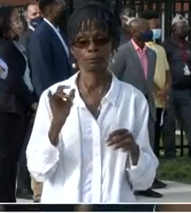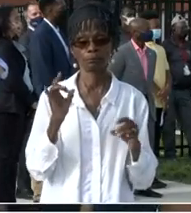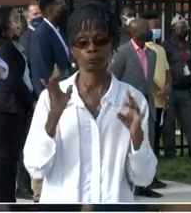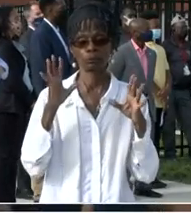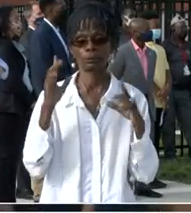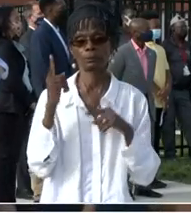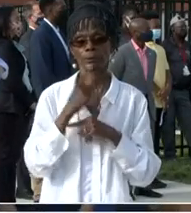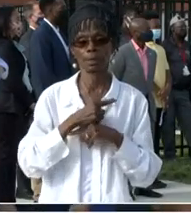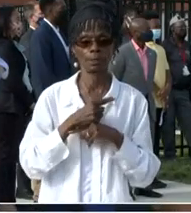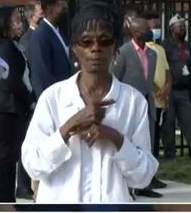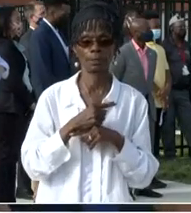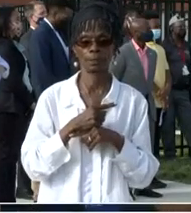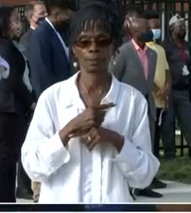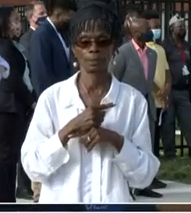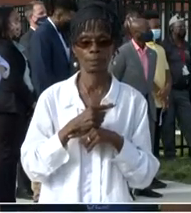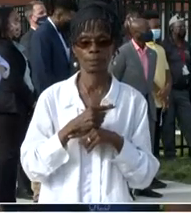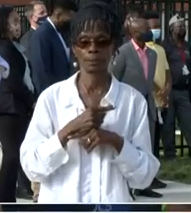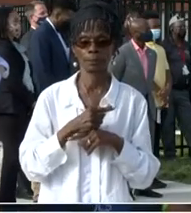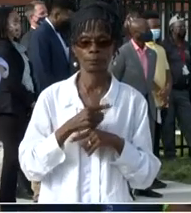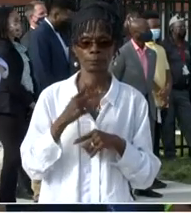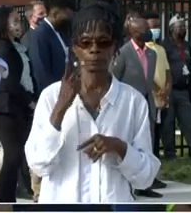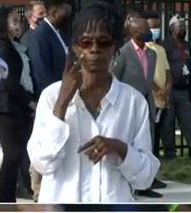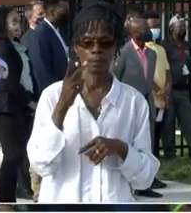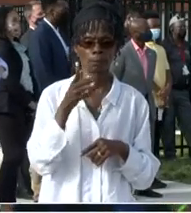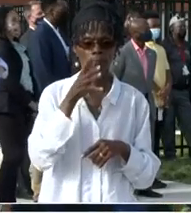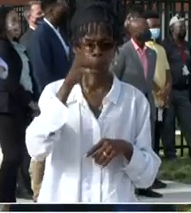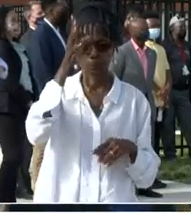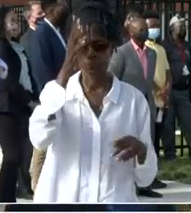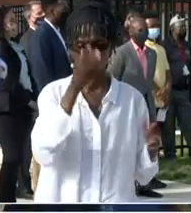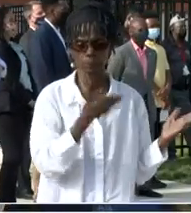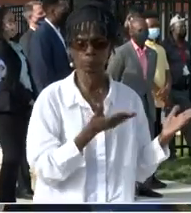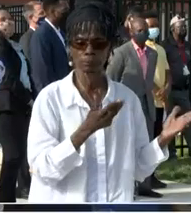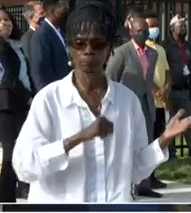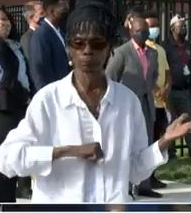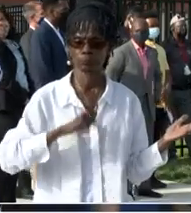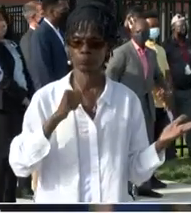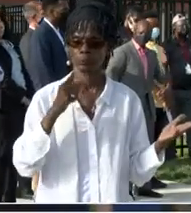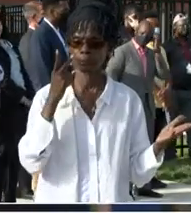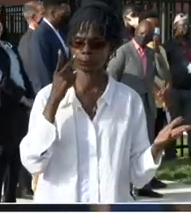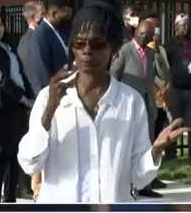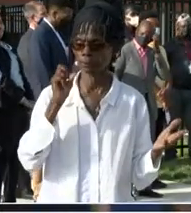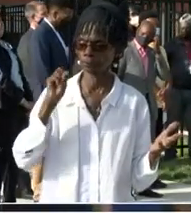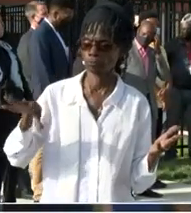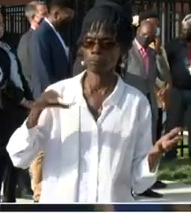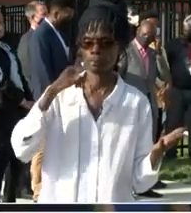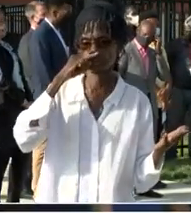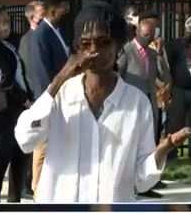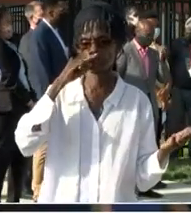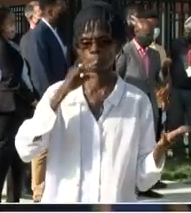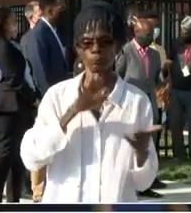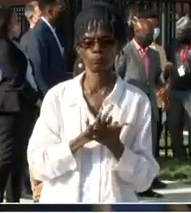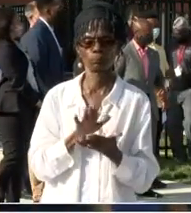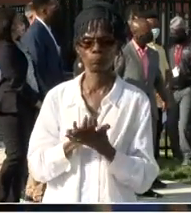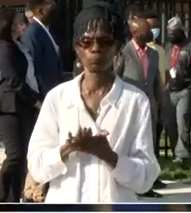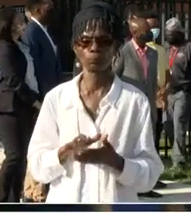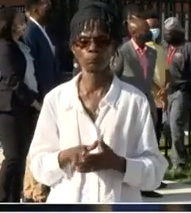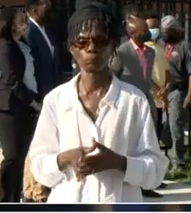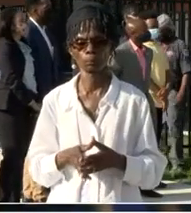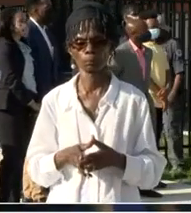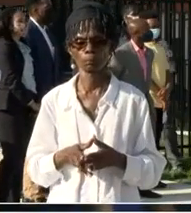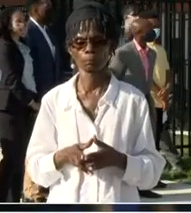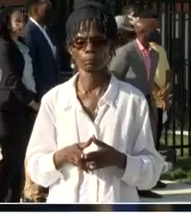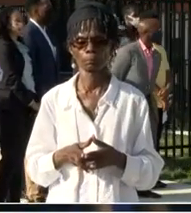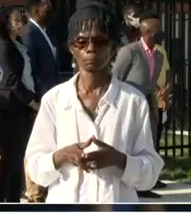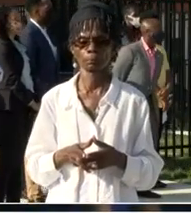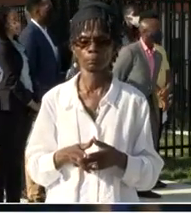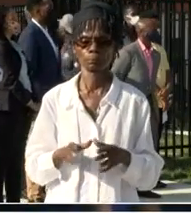a parent to send your child off to school today. So that was a great experience for me as a parent. But just to see our